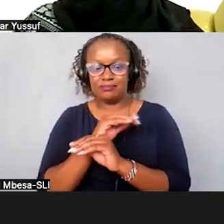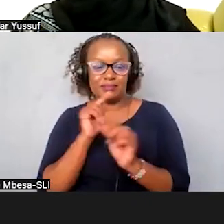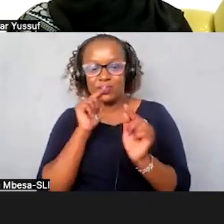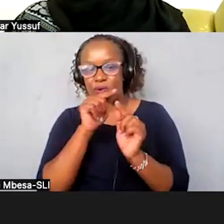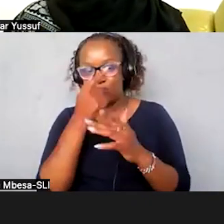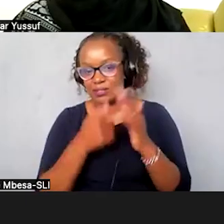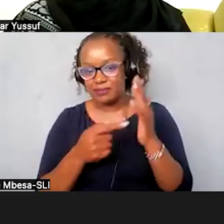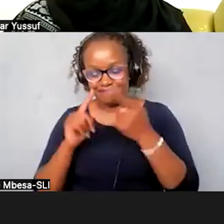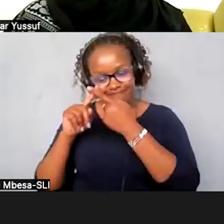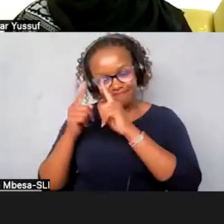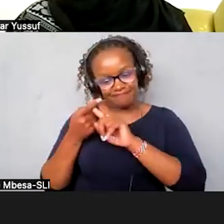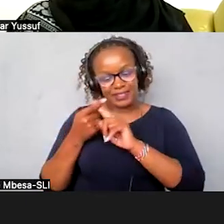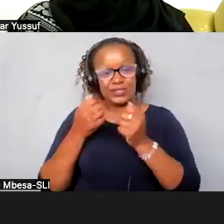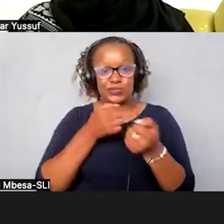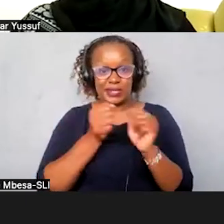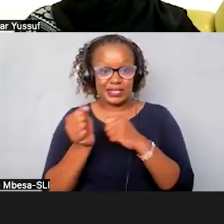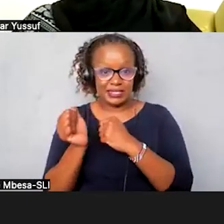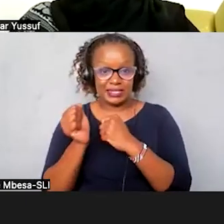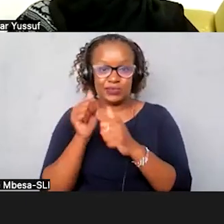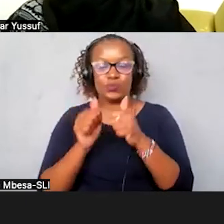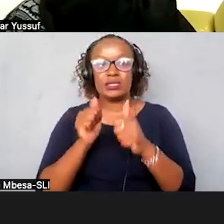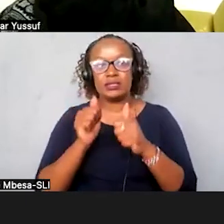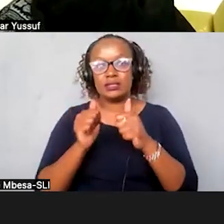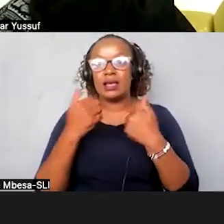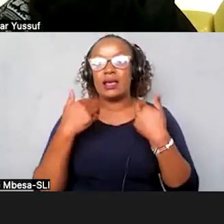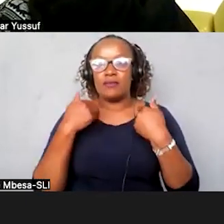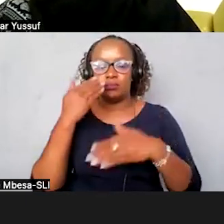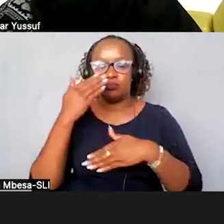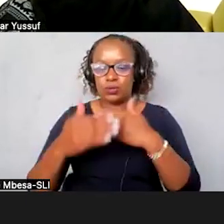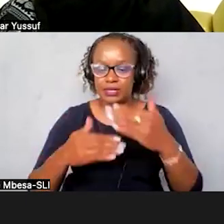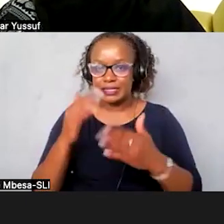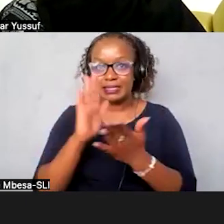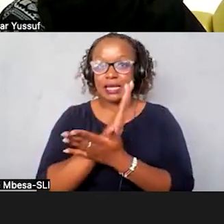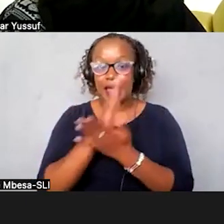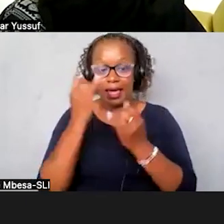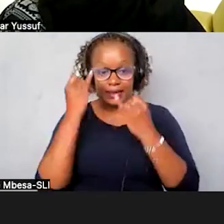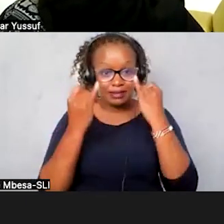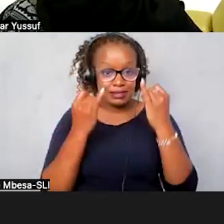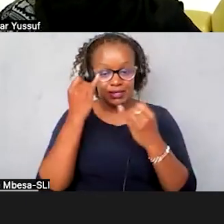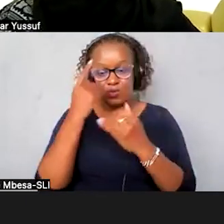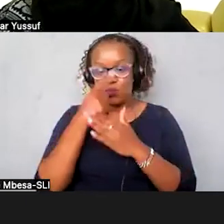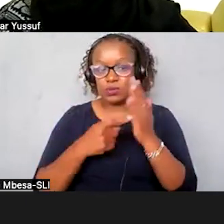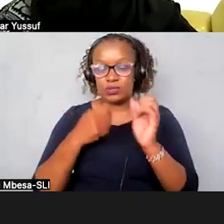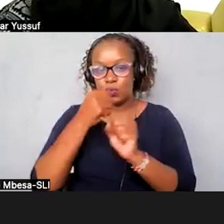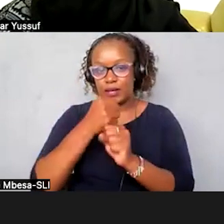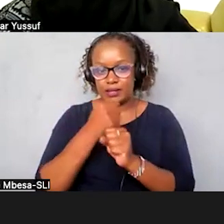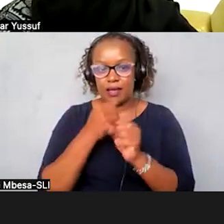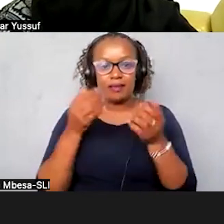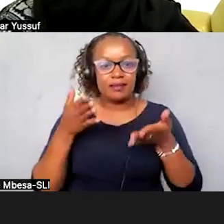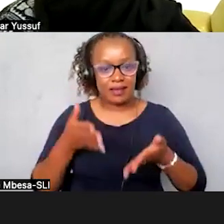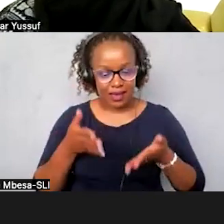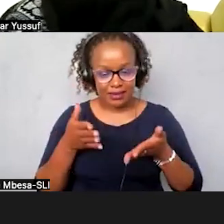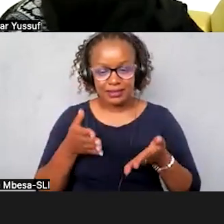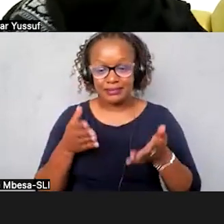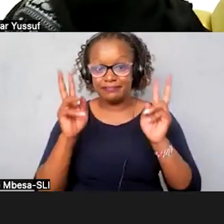on strategies that have made progress, share insight on what's working, and discuss the current realities in Kenya, Ethiopia, and